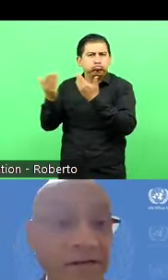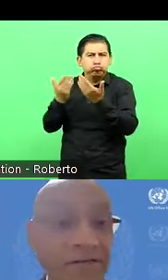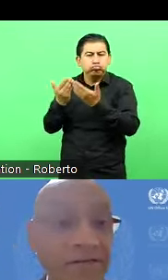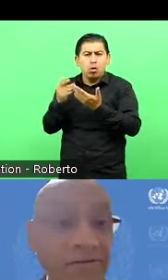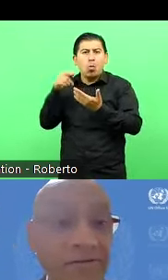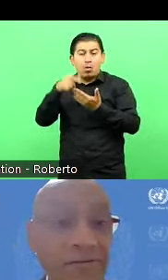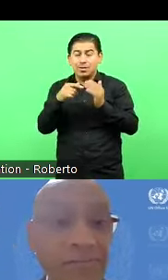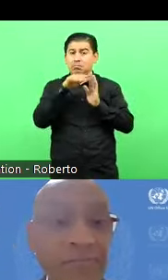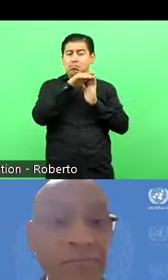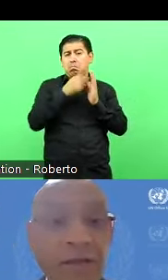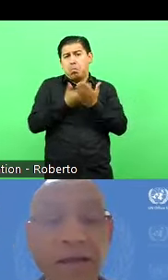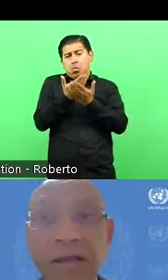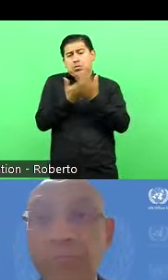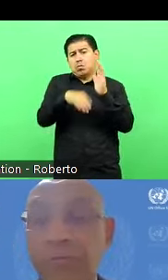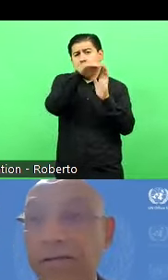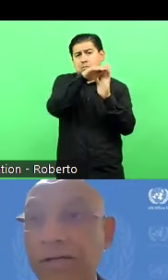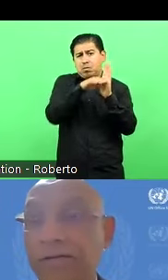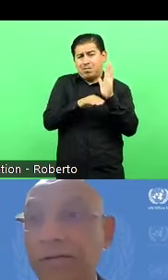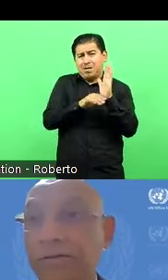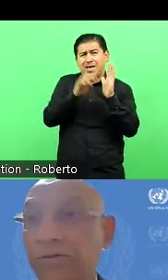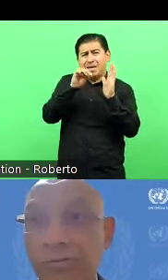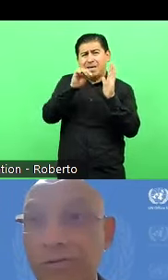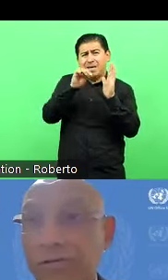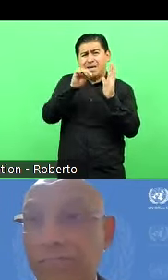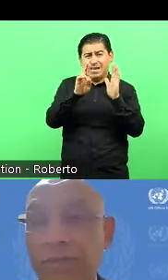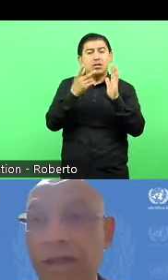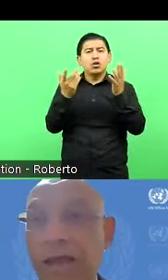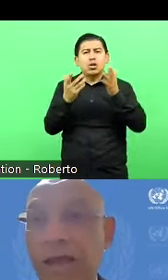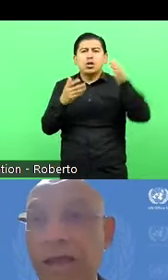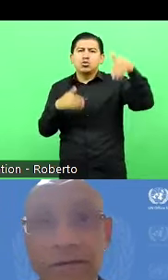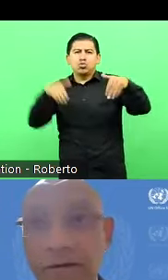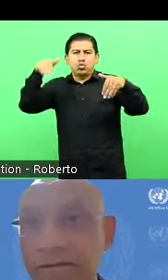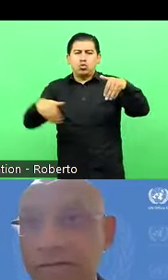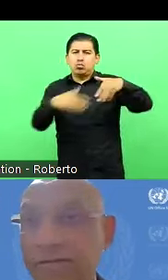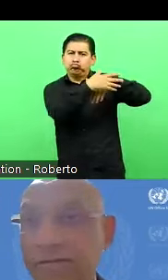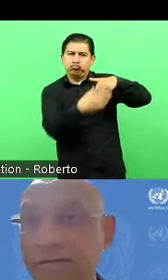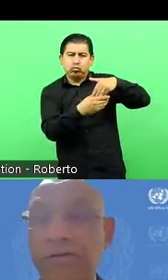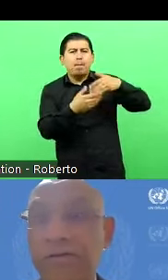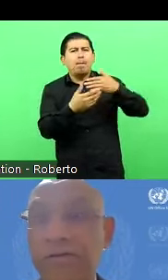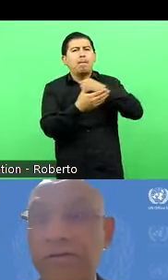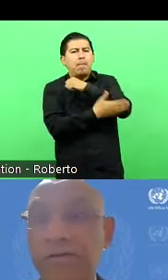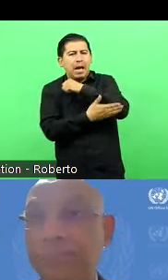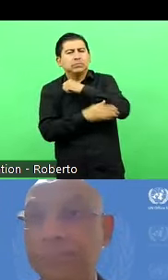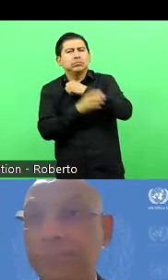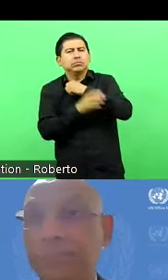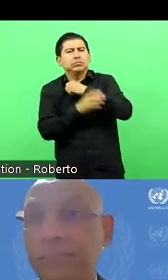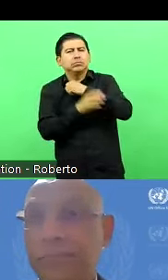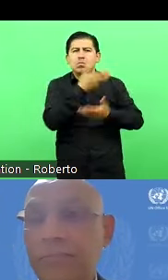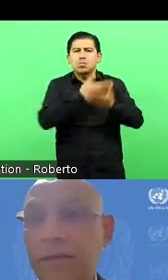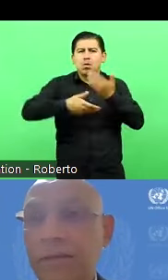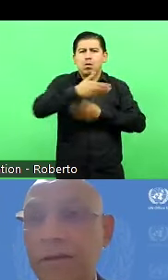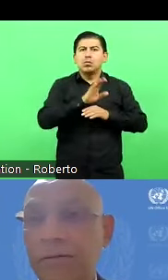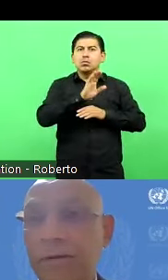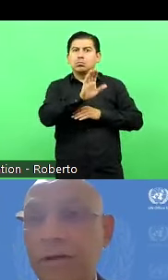governance structures also. It provides tools and methodologies and approaches from